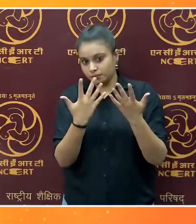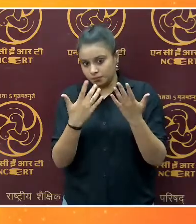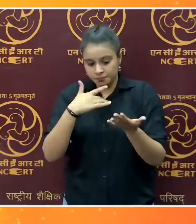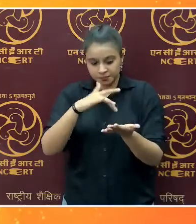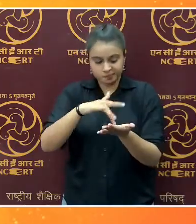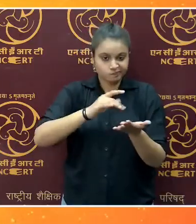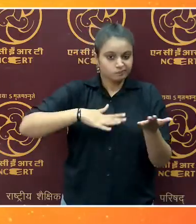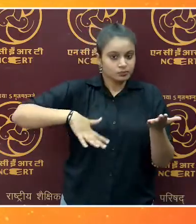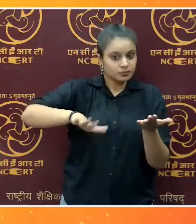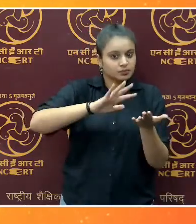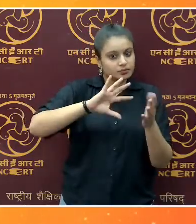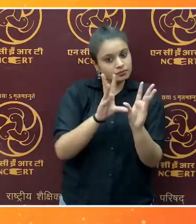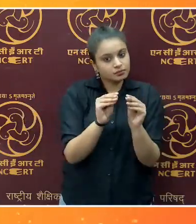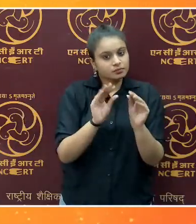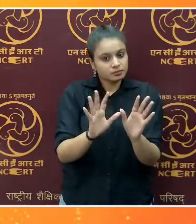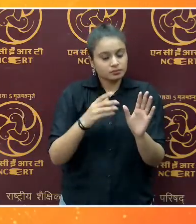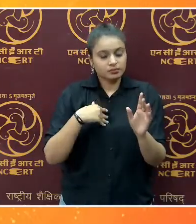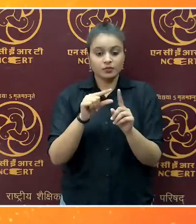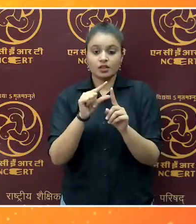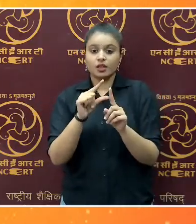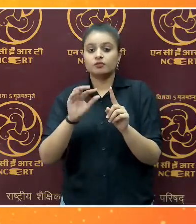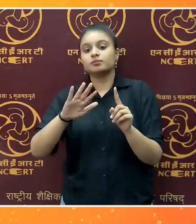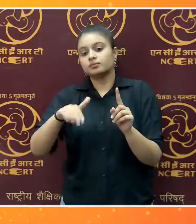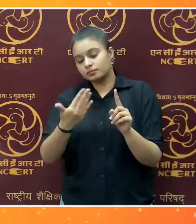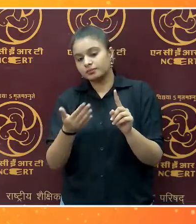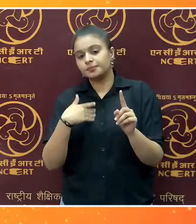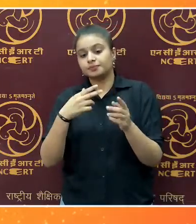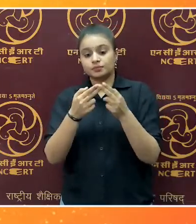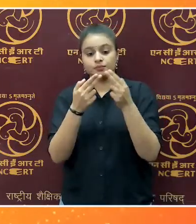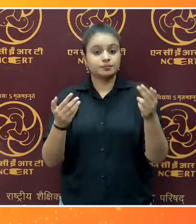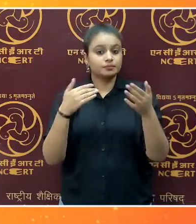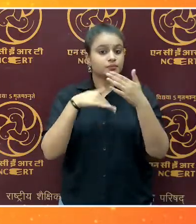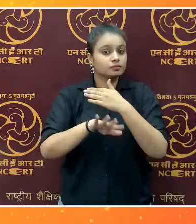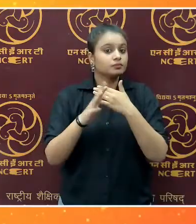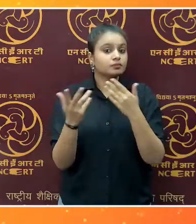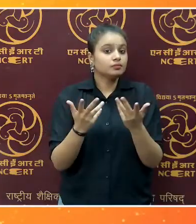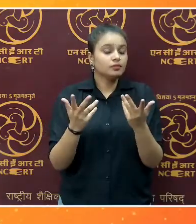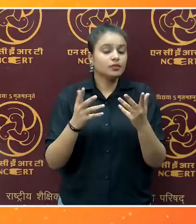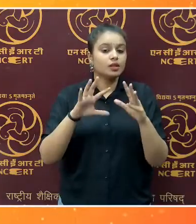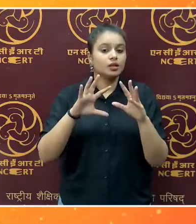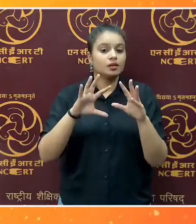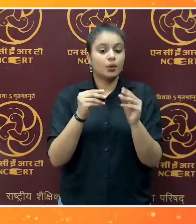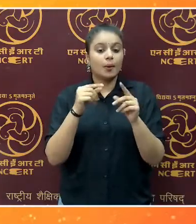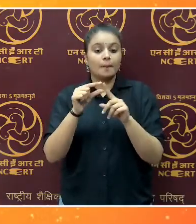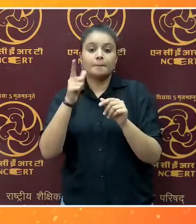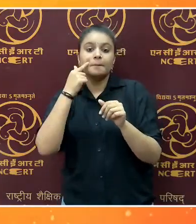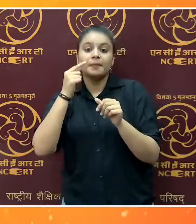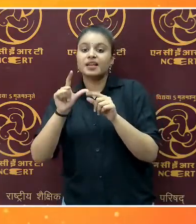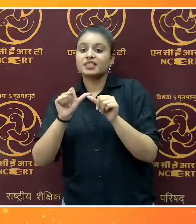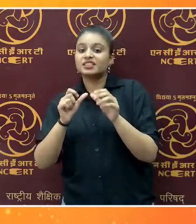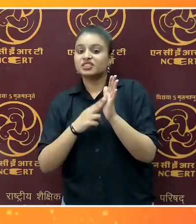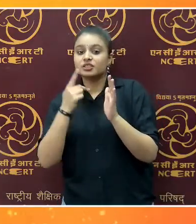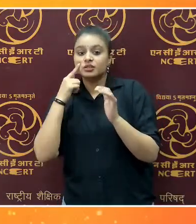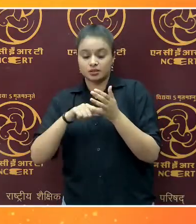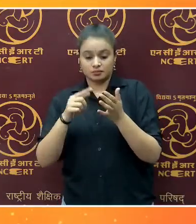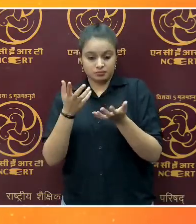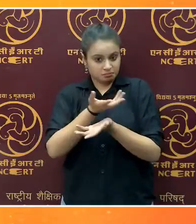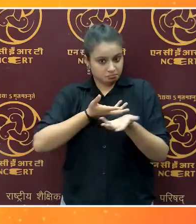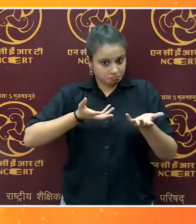also check out on a map where Polynesia is. Anyway, Yeah. in the story, the parrot Polynesia overhears all this